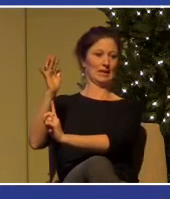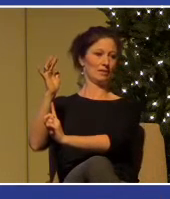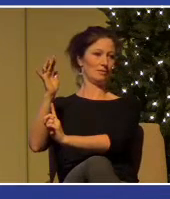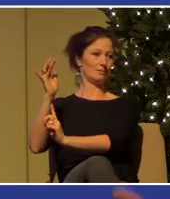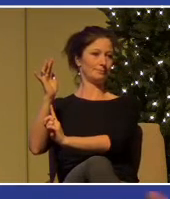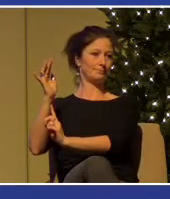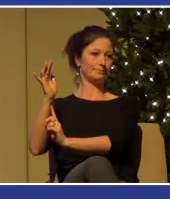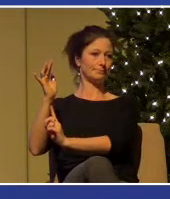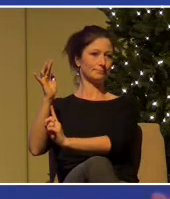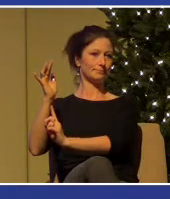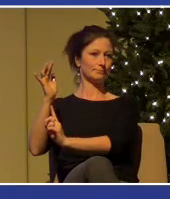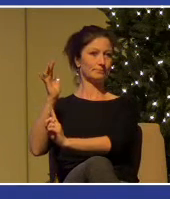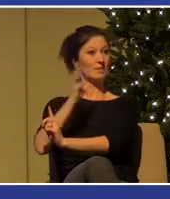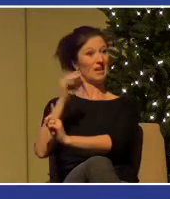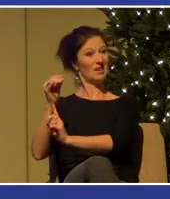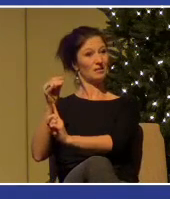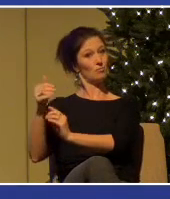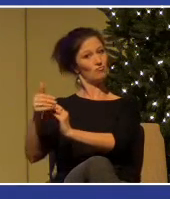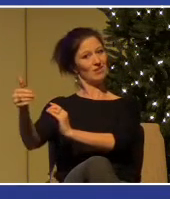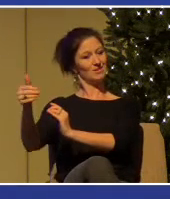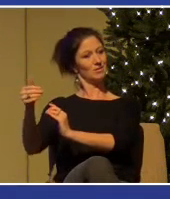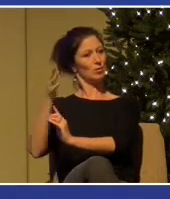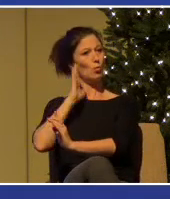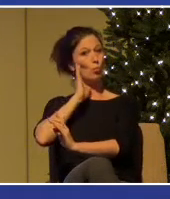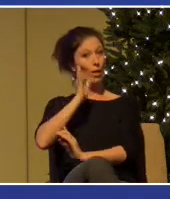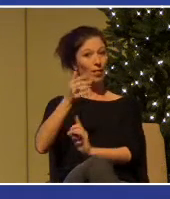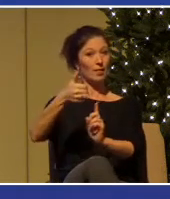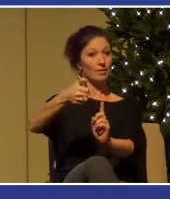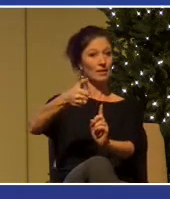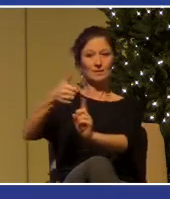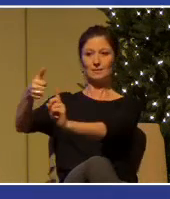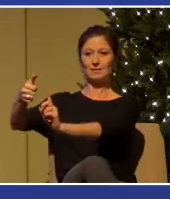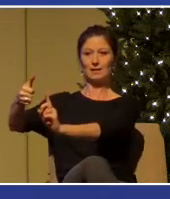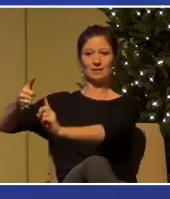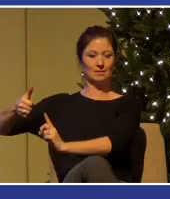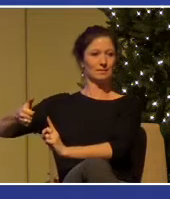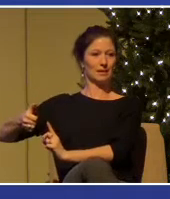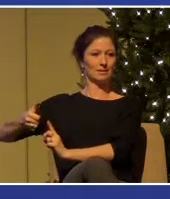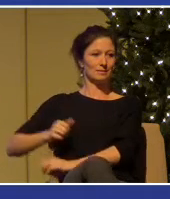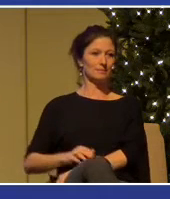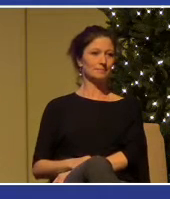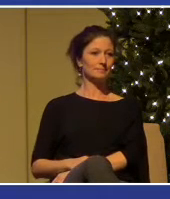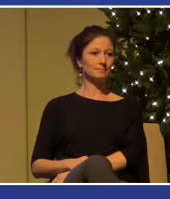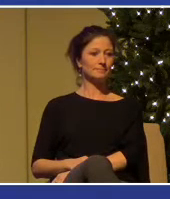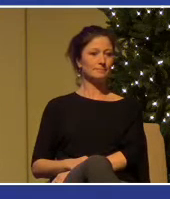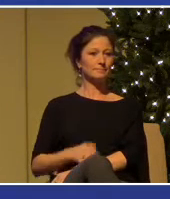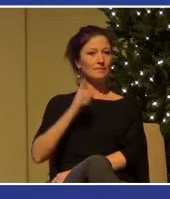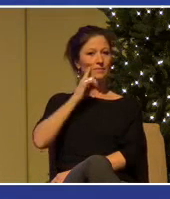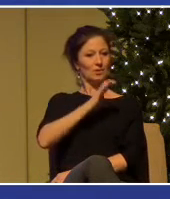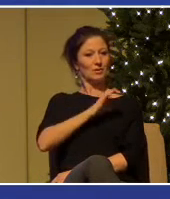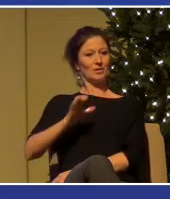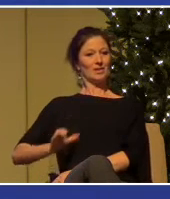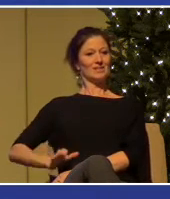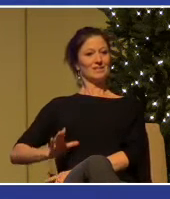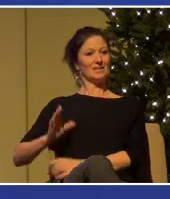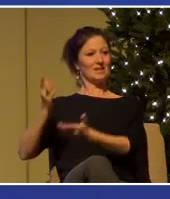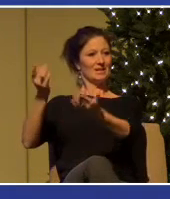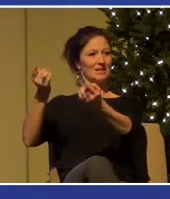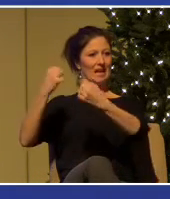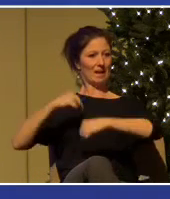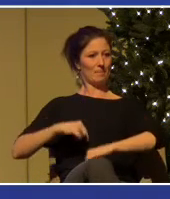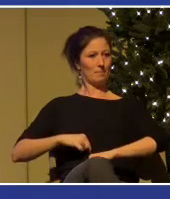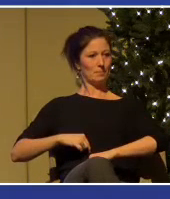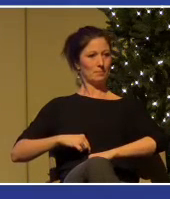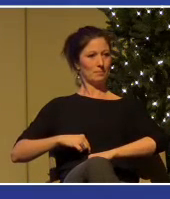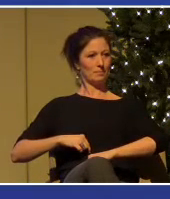the candles that we will be lighting, for the Christ candle that we lit